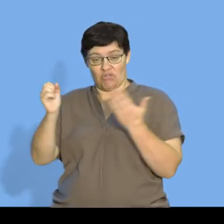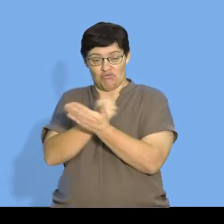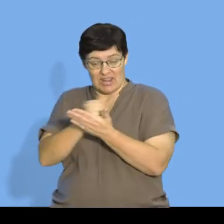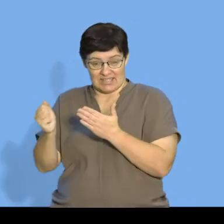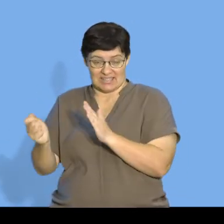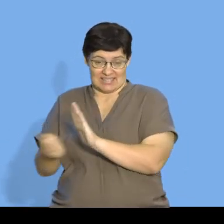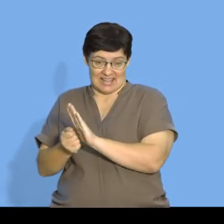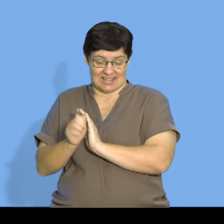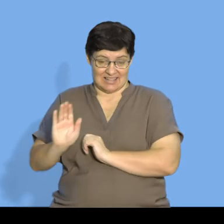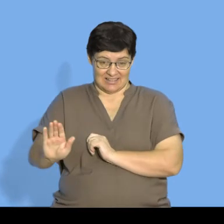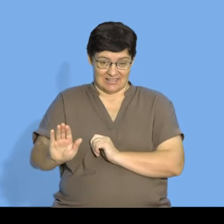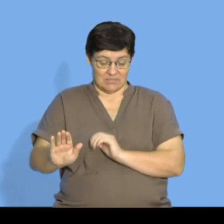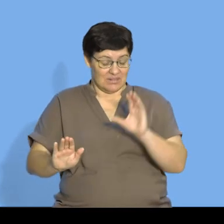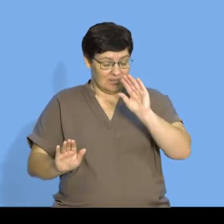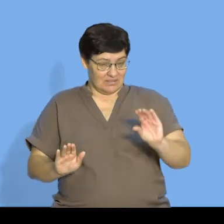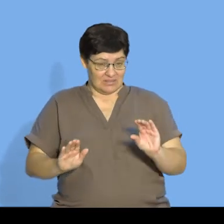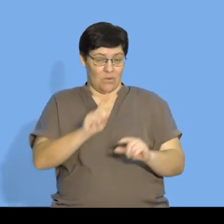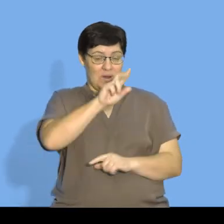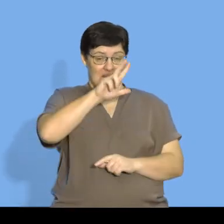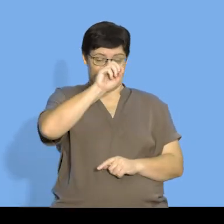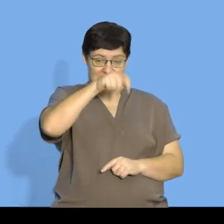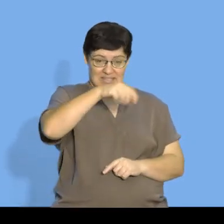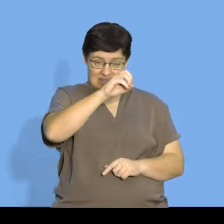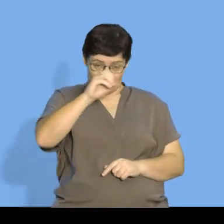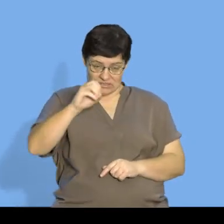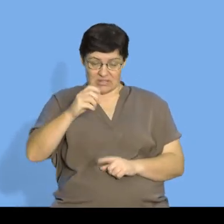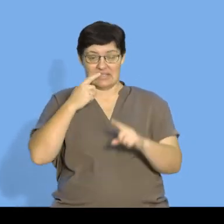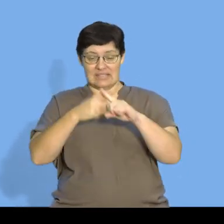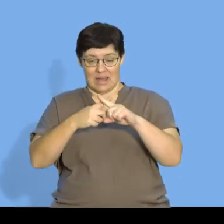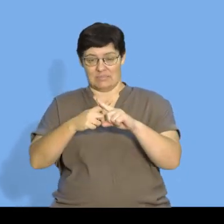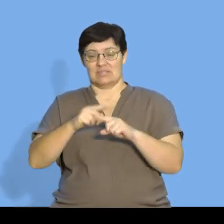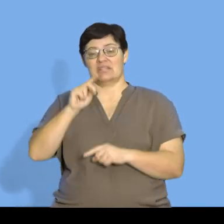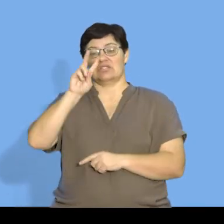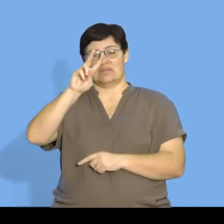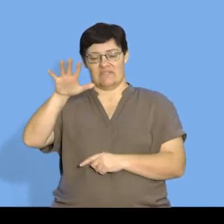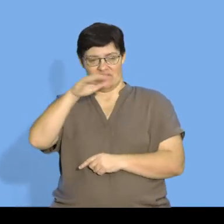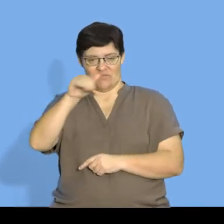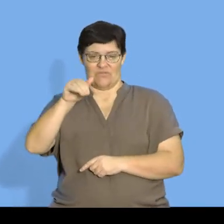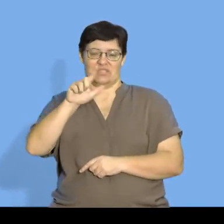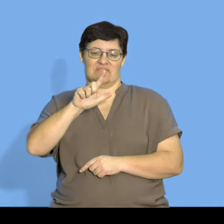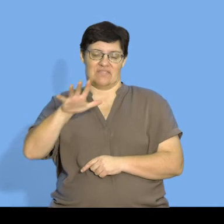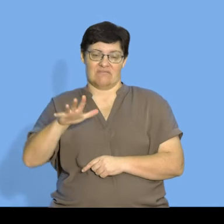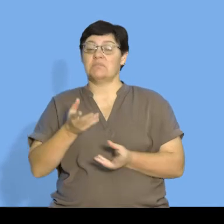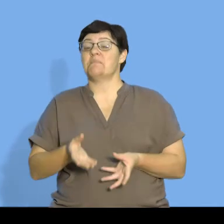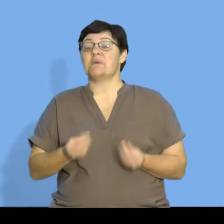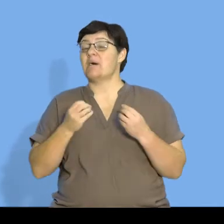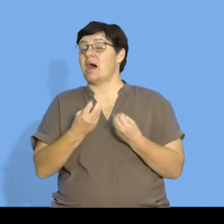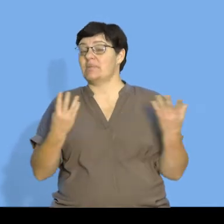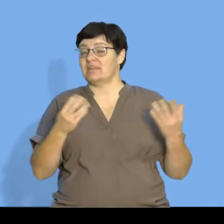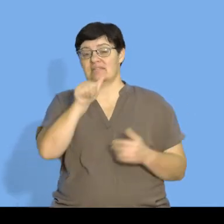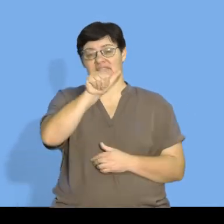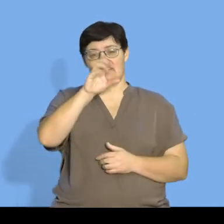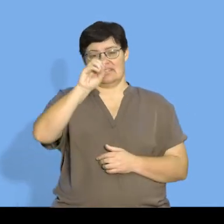rand. Therefore, using that, you can calculate your cash sales figure. Therefore, you have a cash sales figure